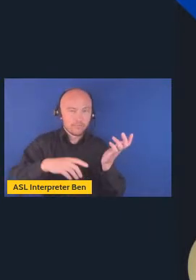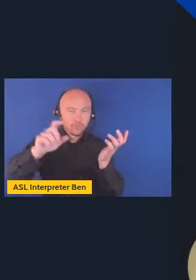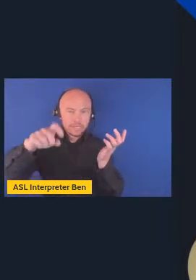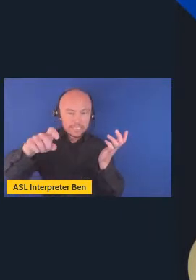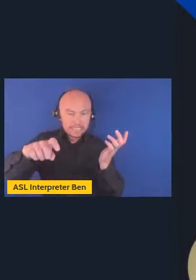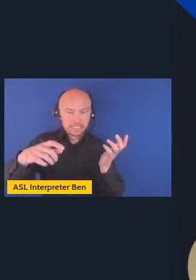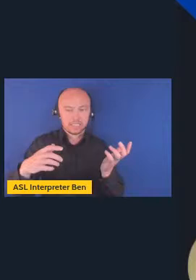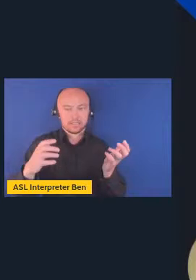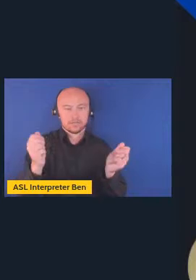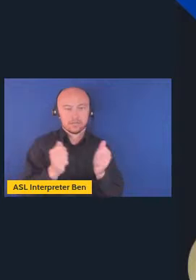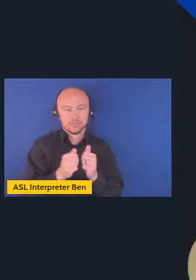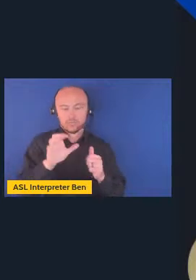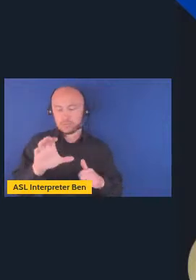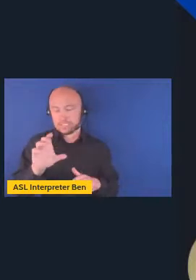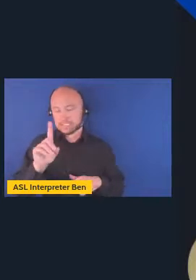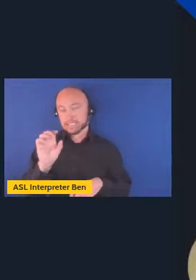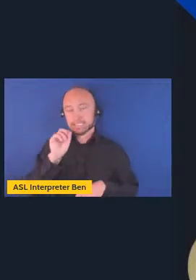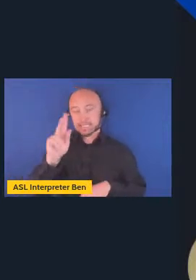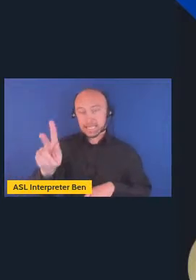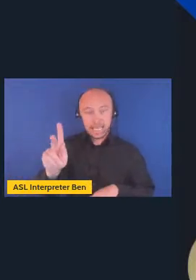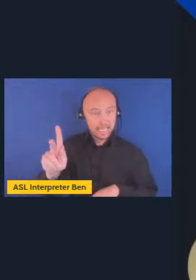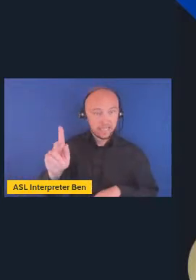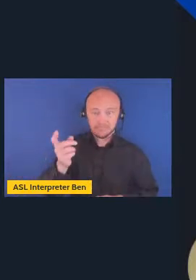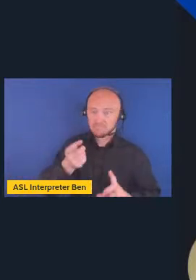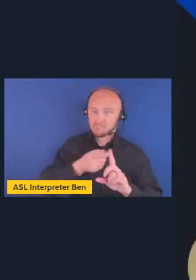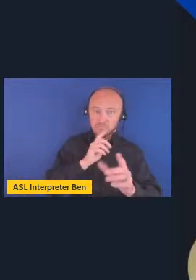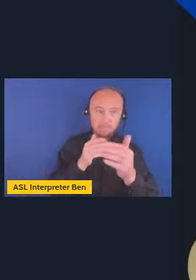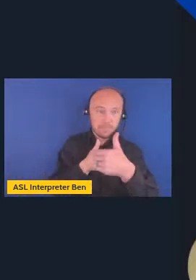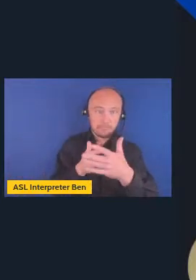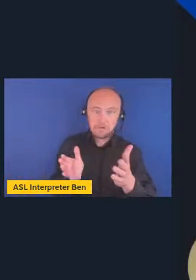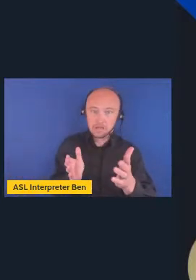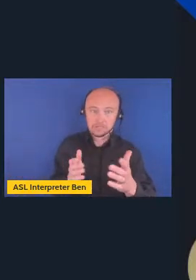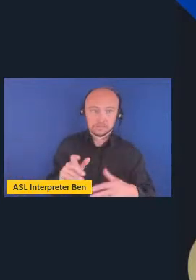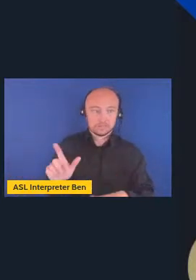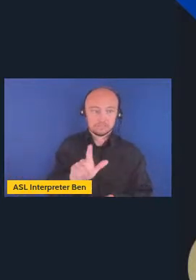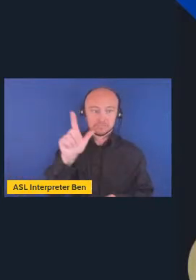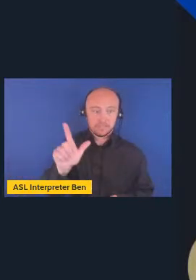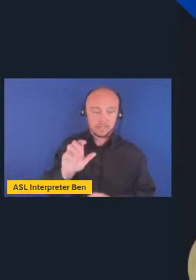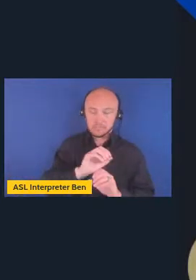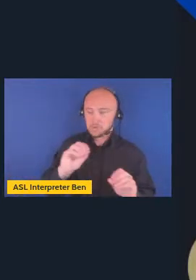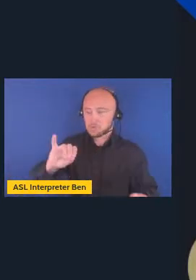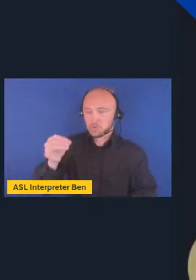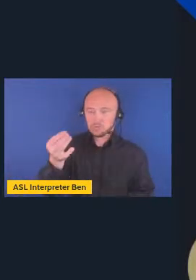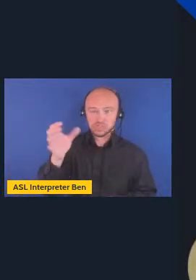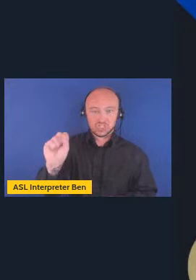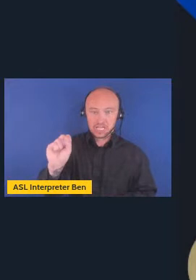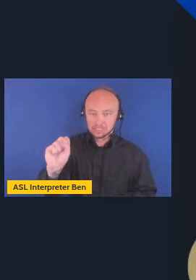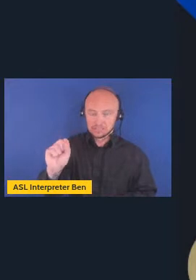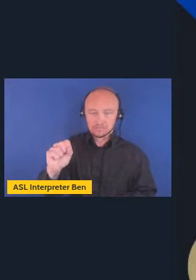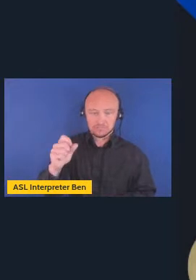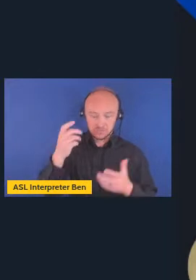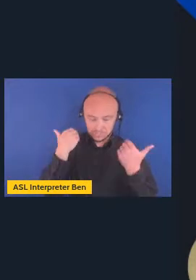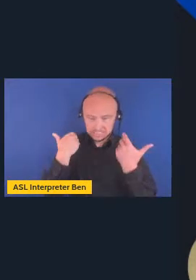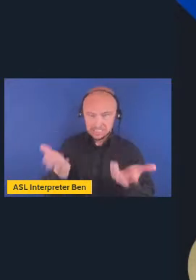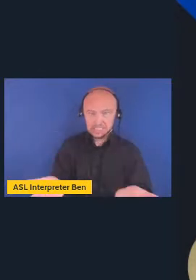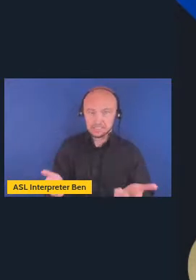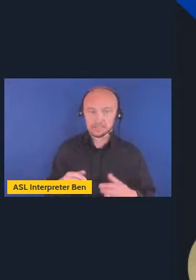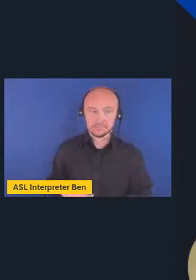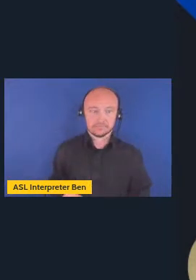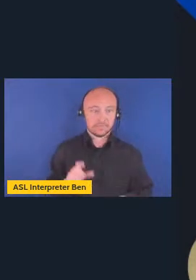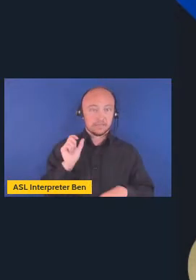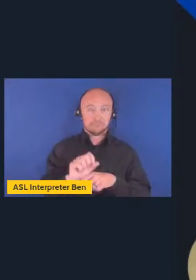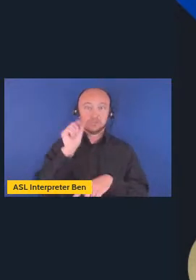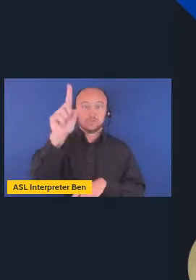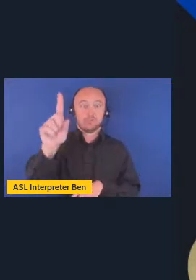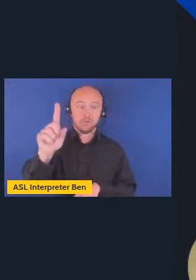with CDK, it just came out of the box. It was a Lambda Node.js construct, and we just did that, and it deployed. And